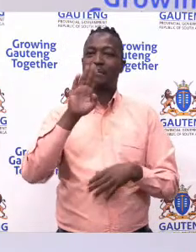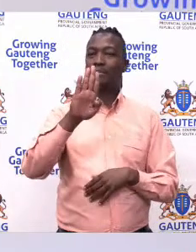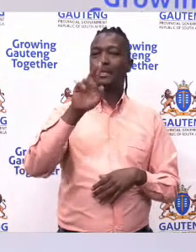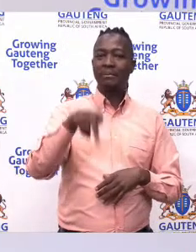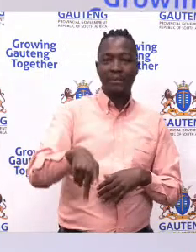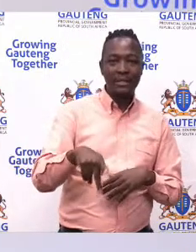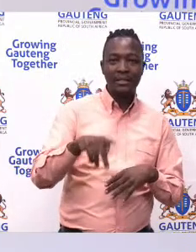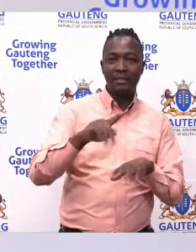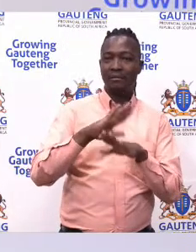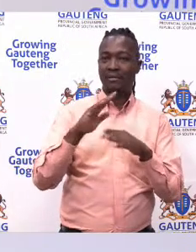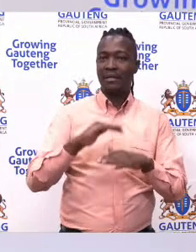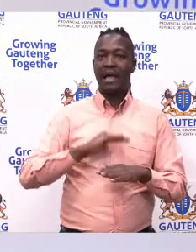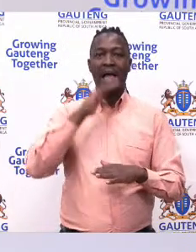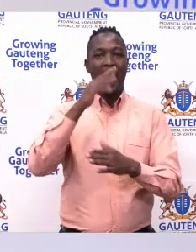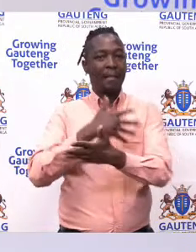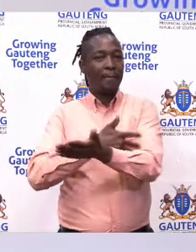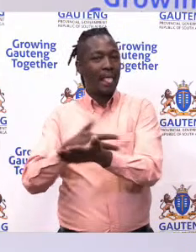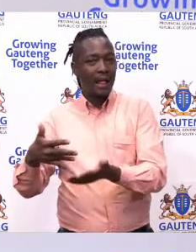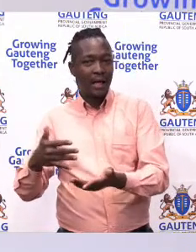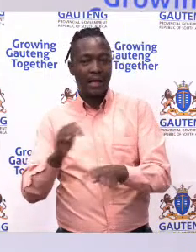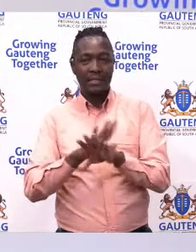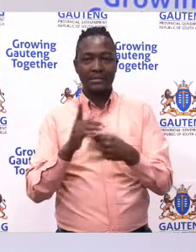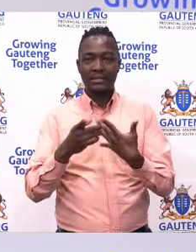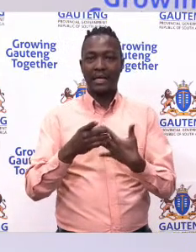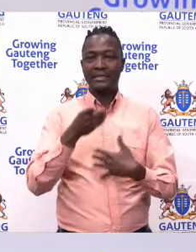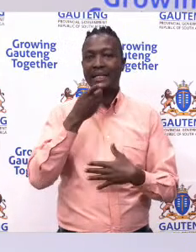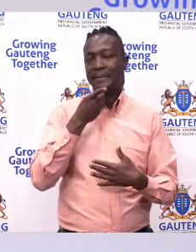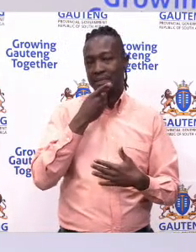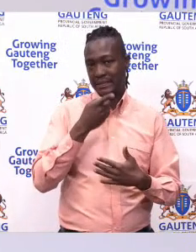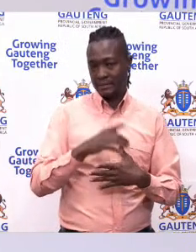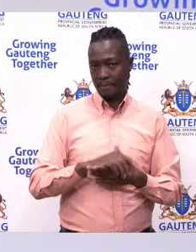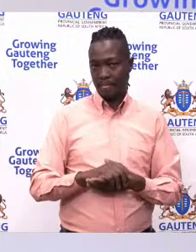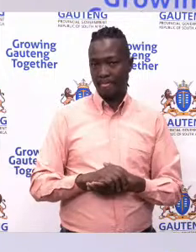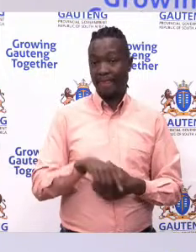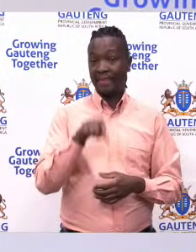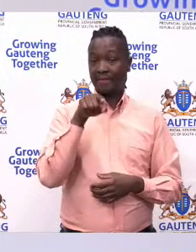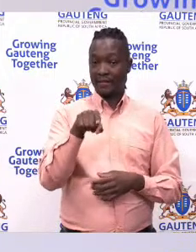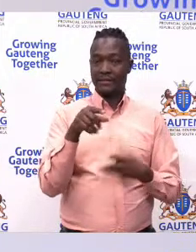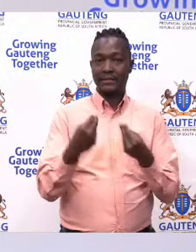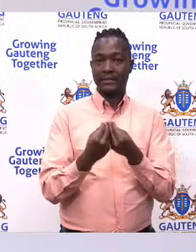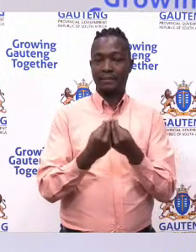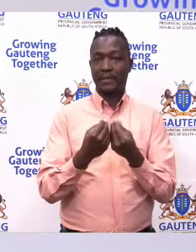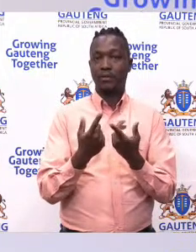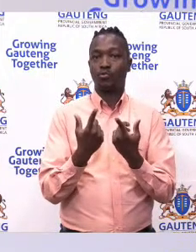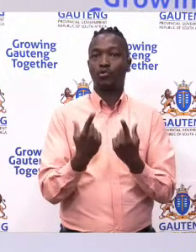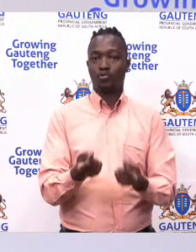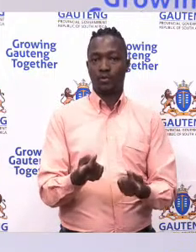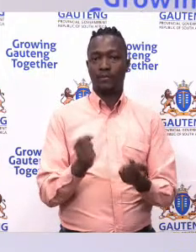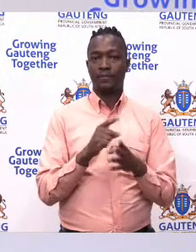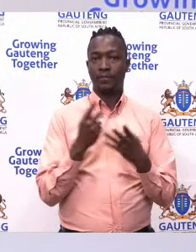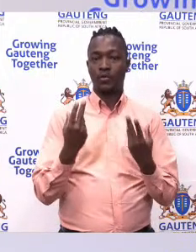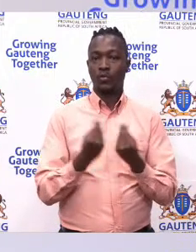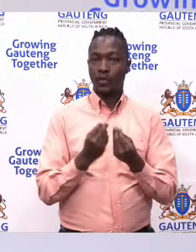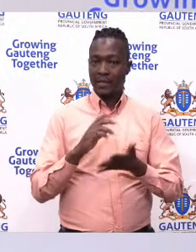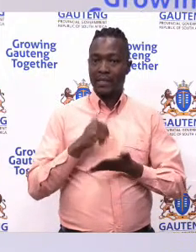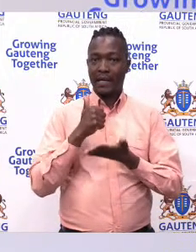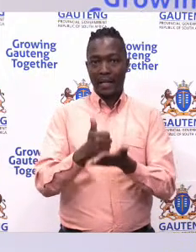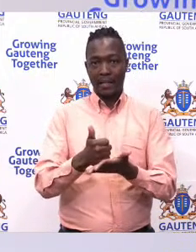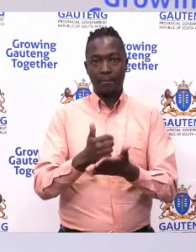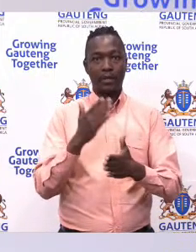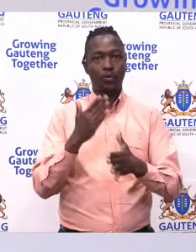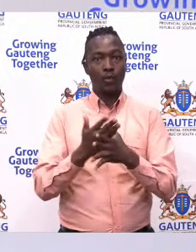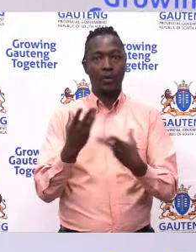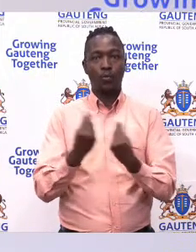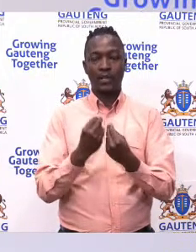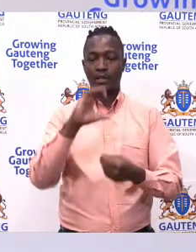and actually diabetes. And this is something that we are doing with help and work with